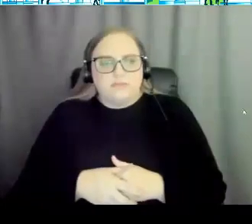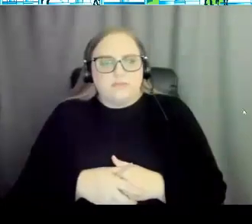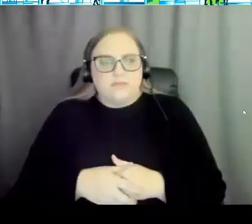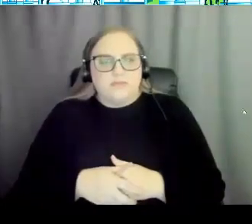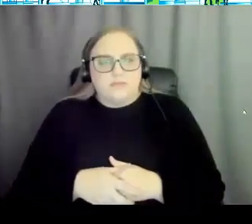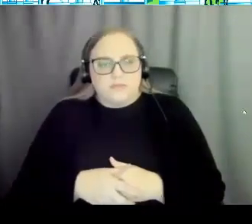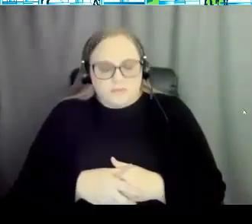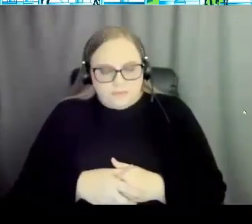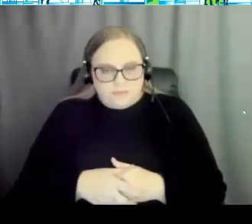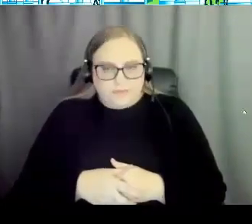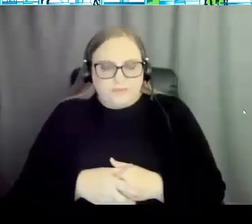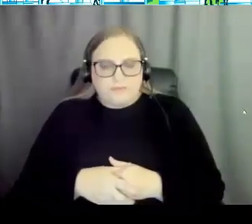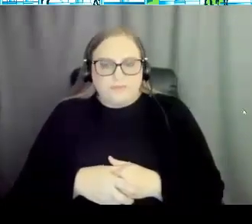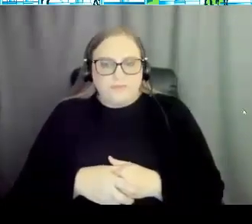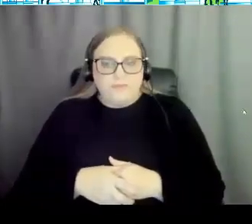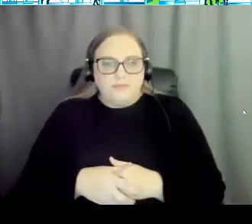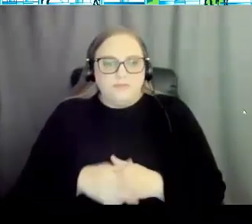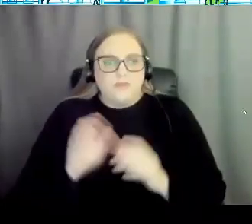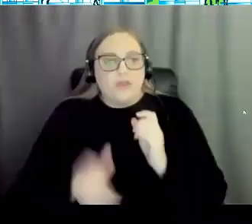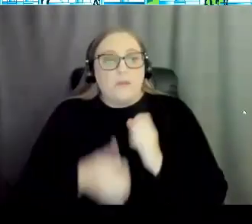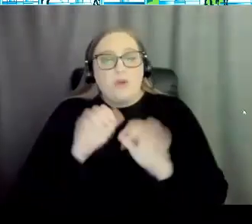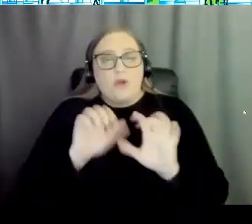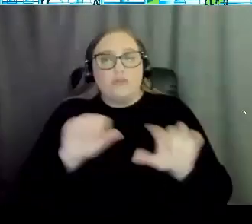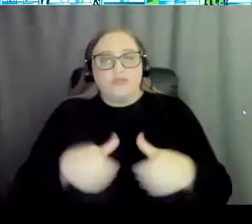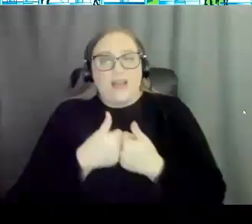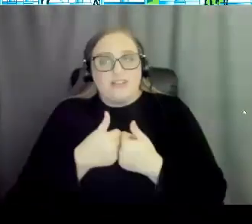The most challenging aspects for the next 2 years?